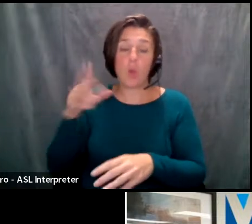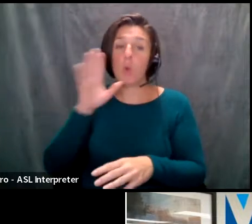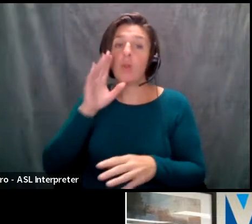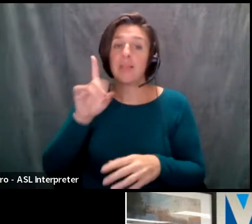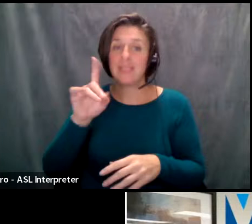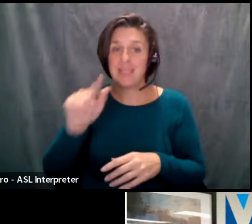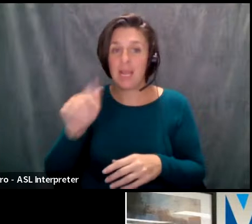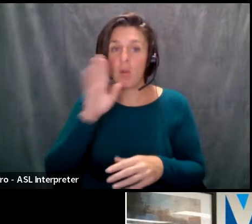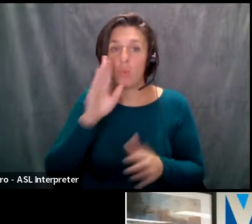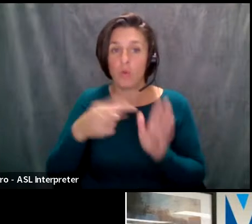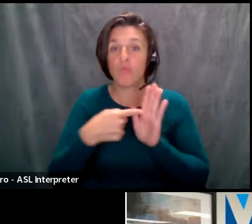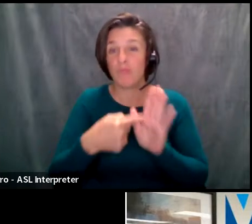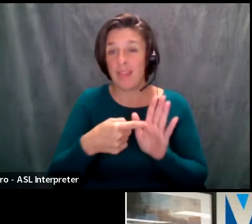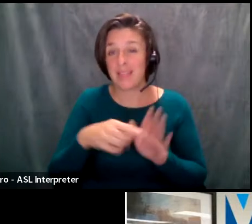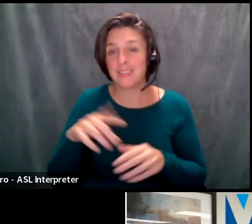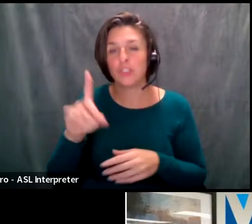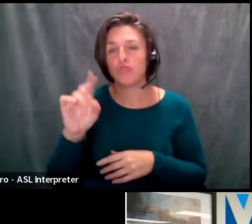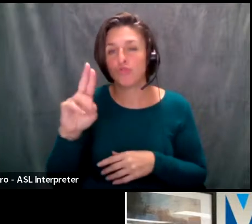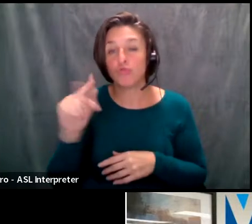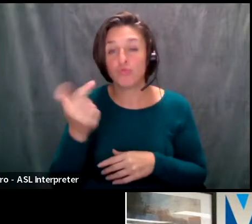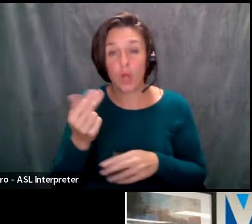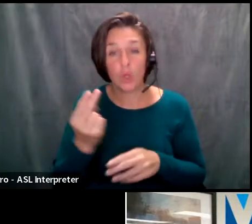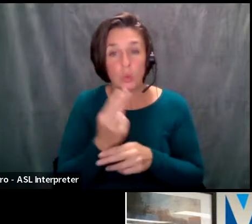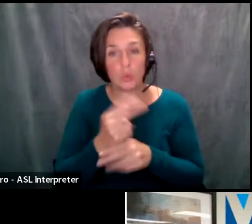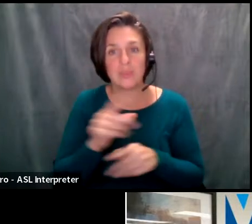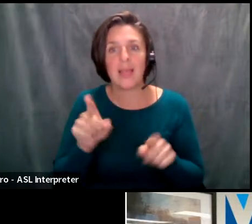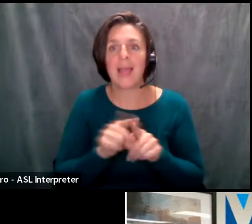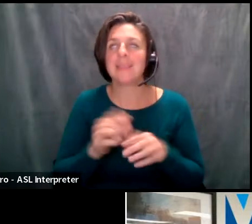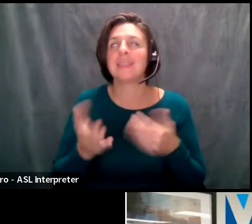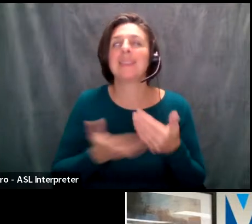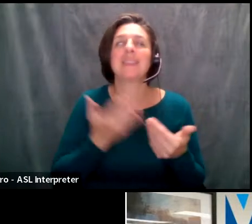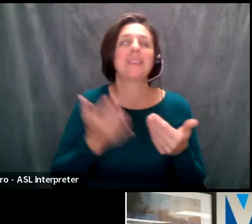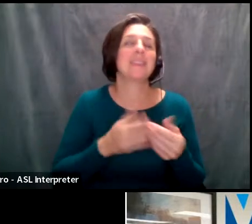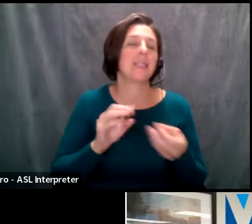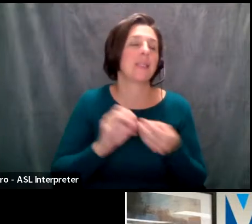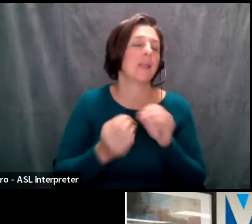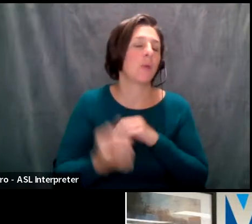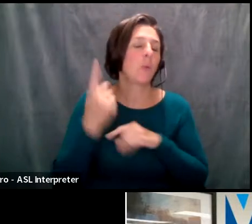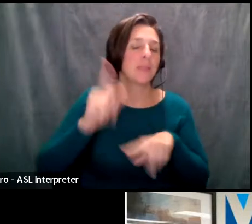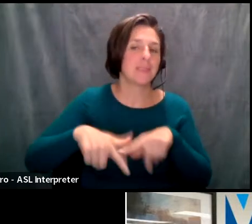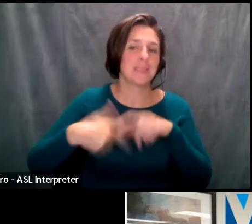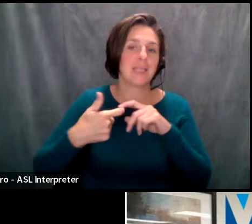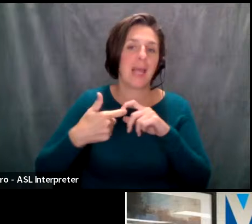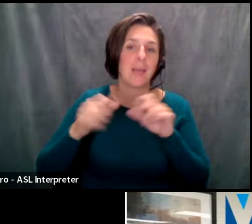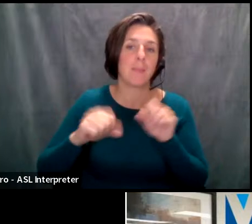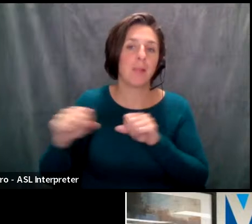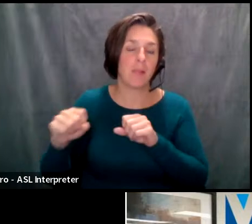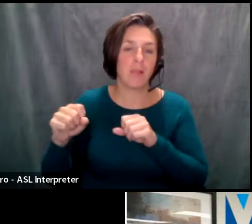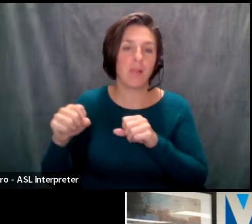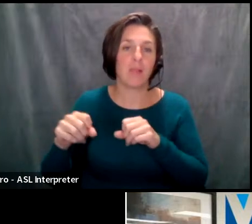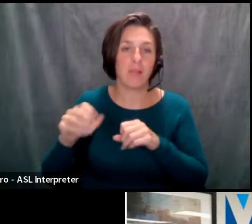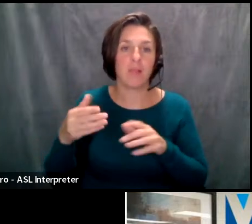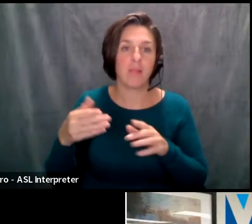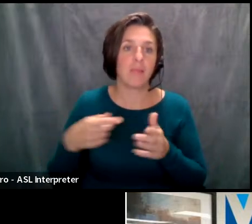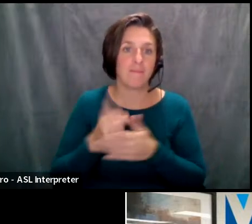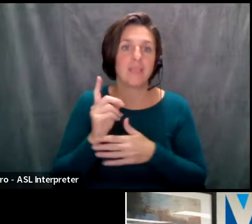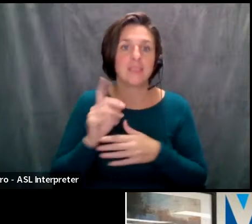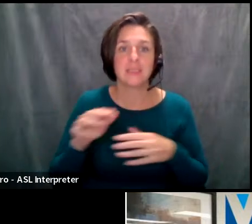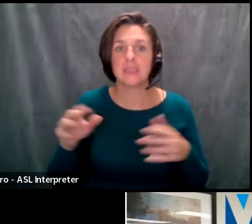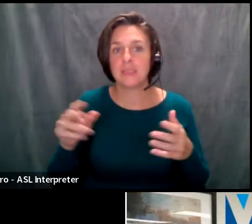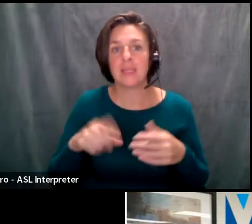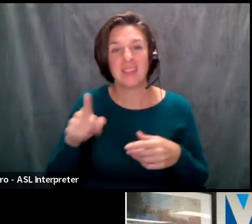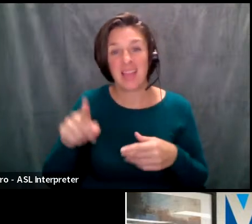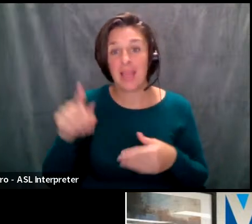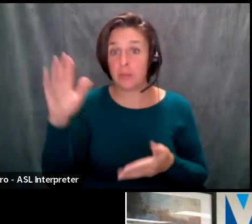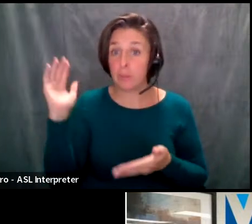drug use as easily the number one suspendable offense. Yeah. And you can see that has graduated down to maybe fourth